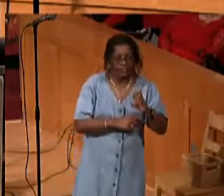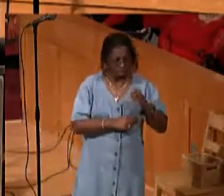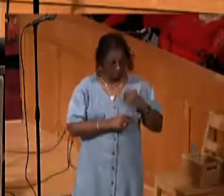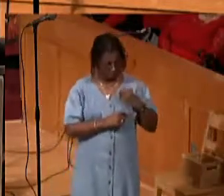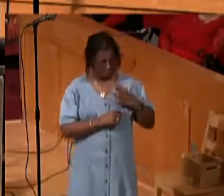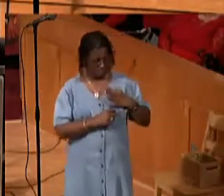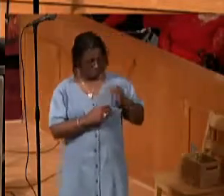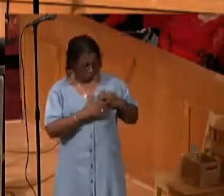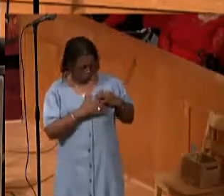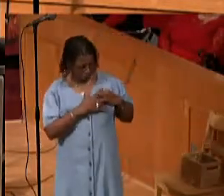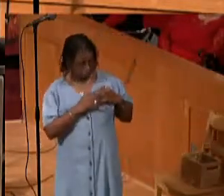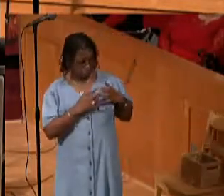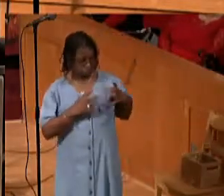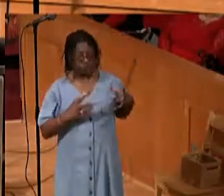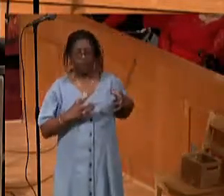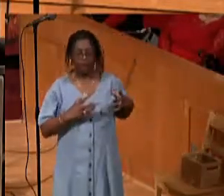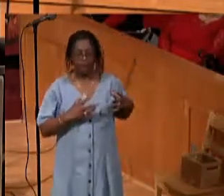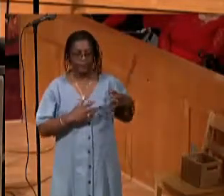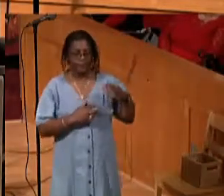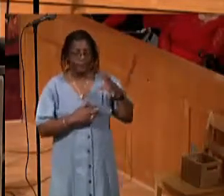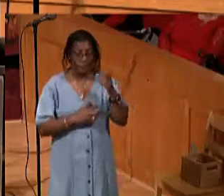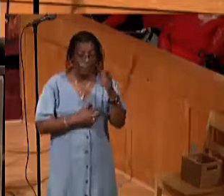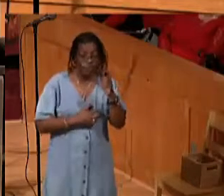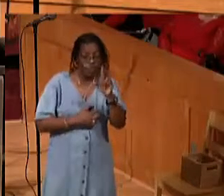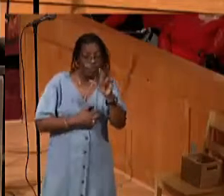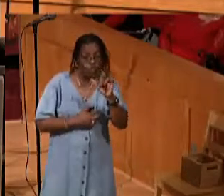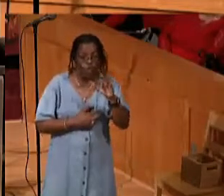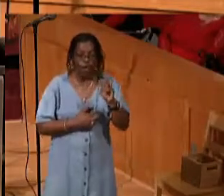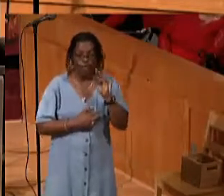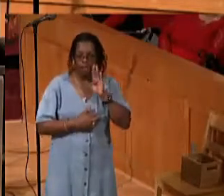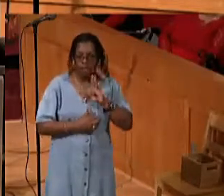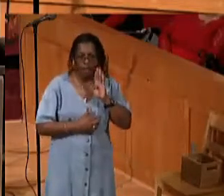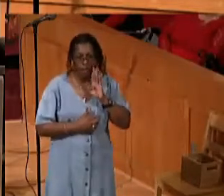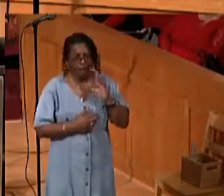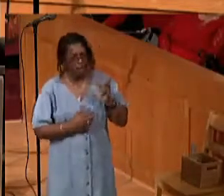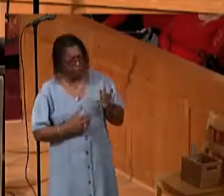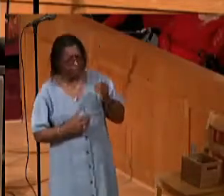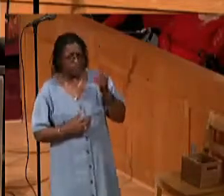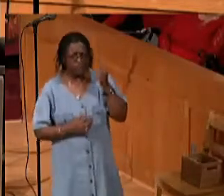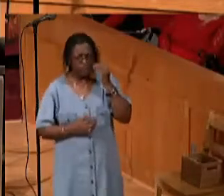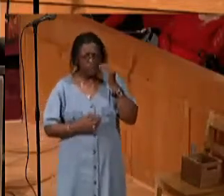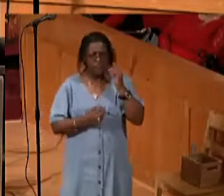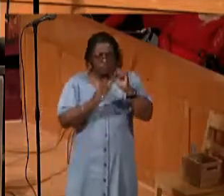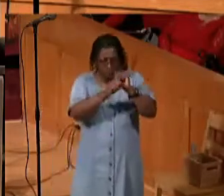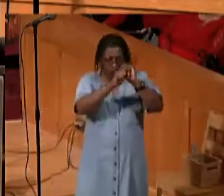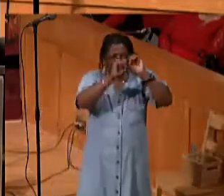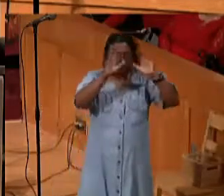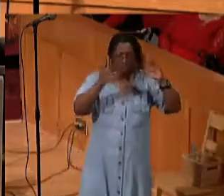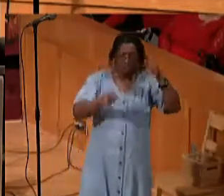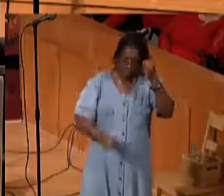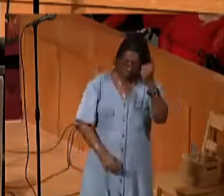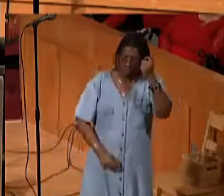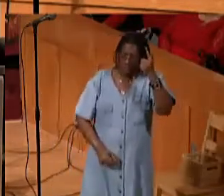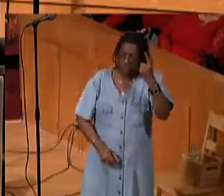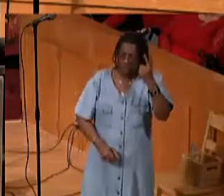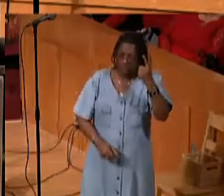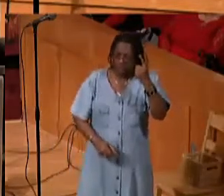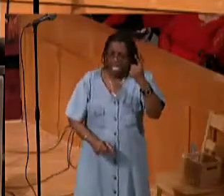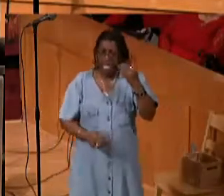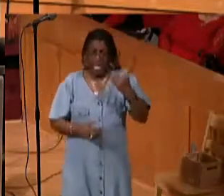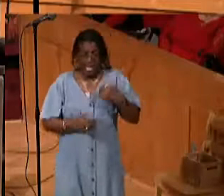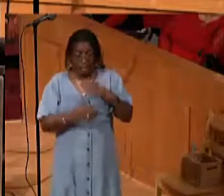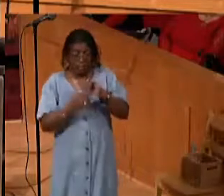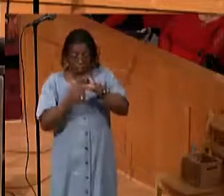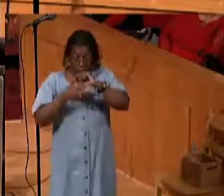is all about. And the list goes on. And then when you think about it, as much as these are Christmas stories, they